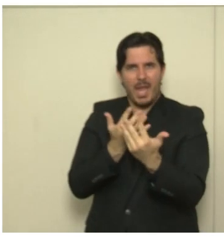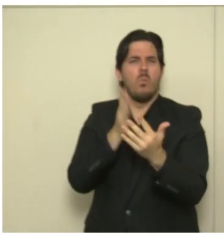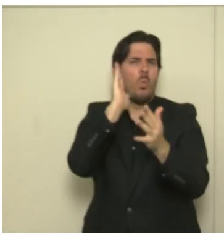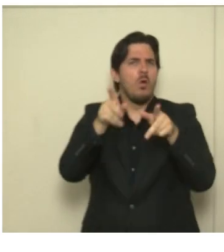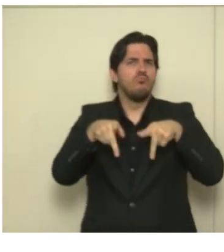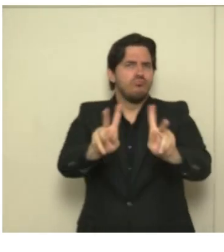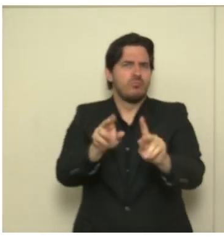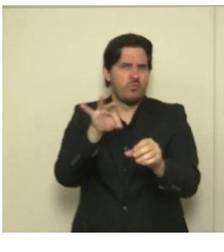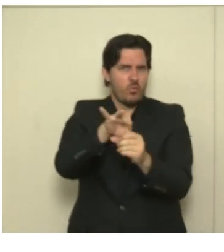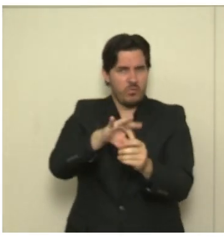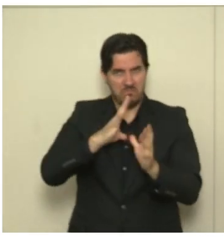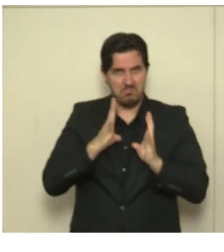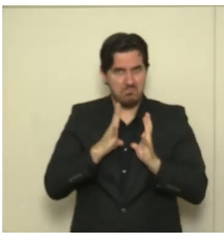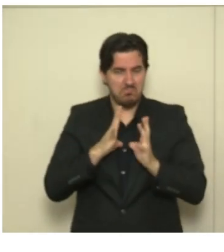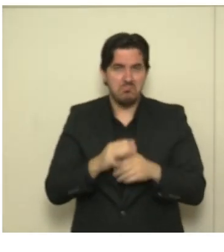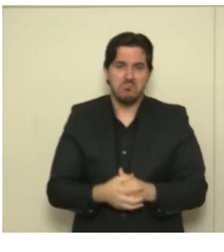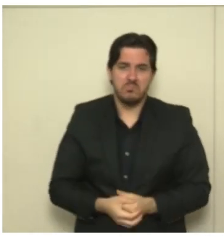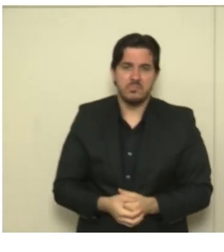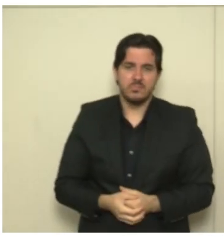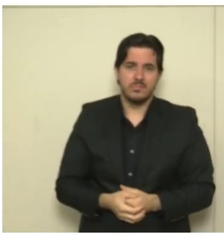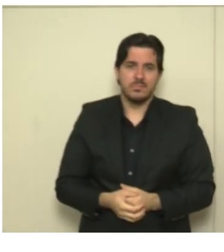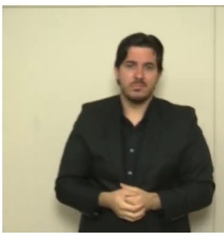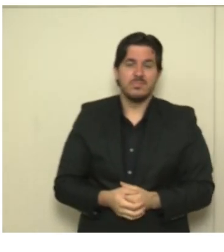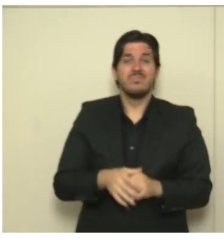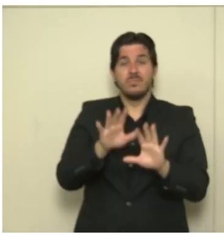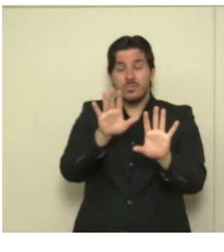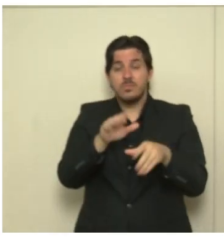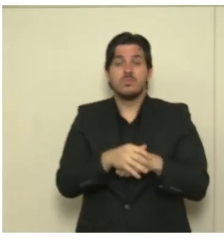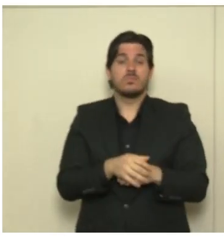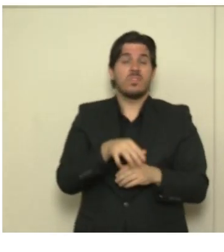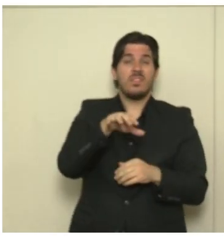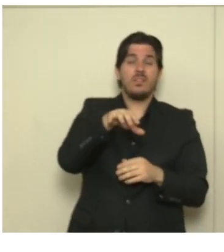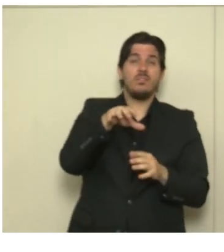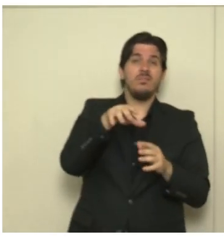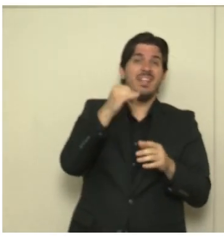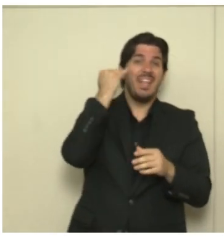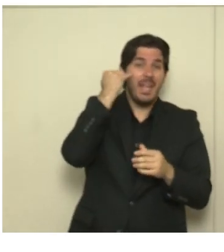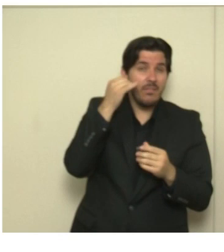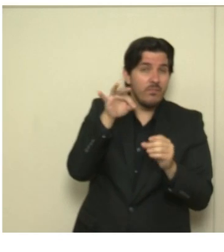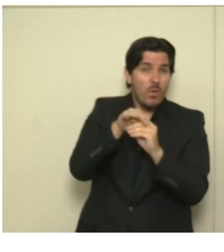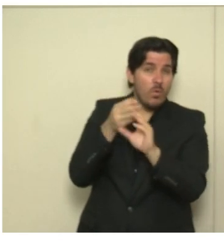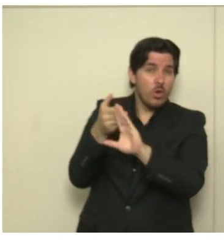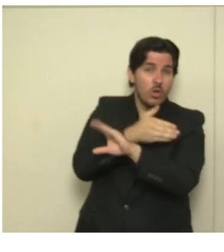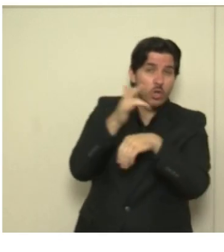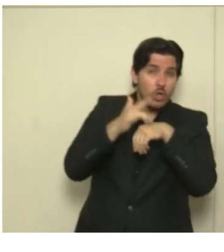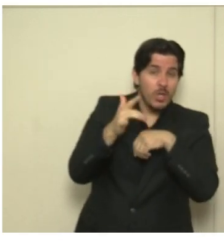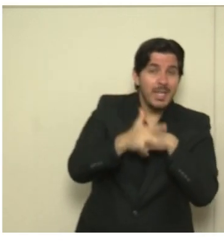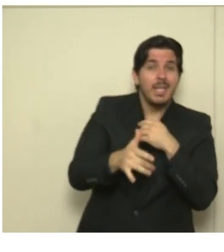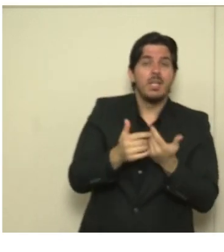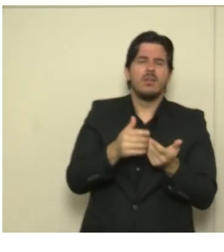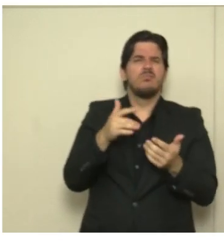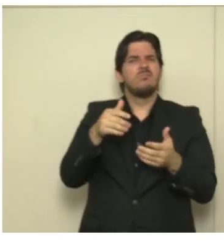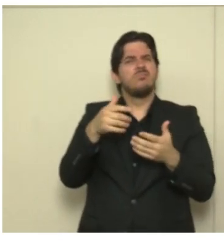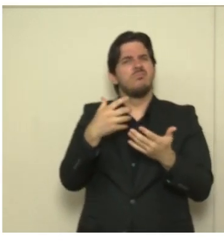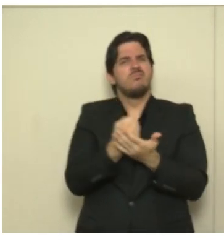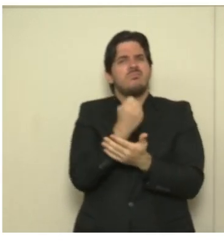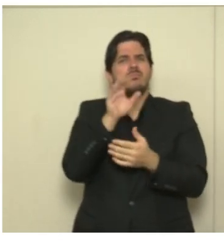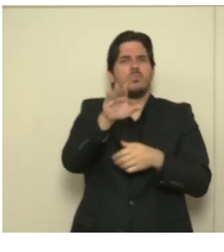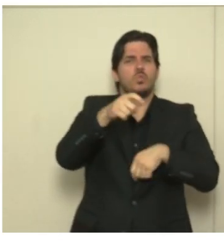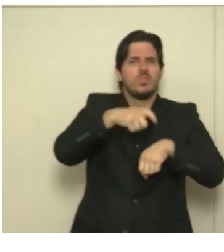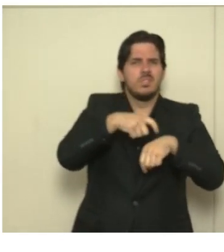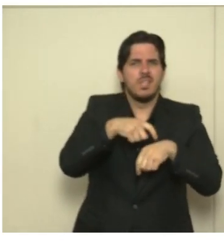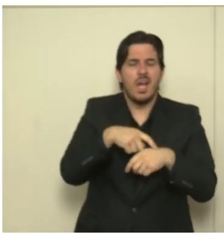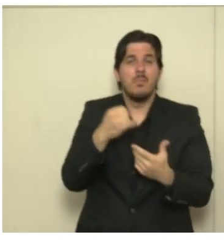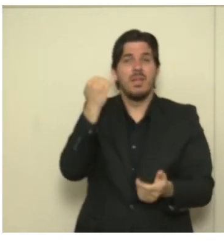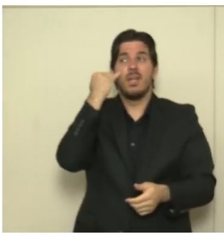Day. Find the time on a weekend or maybe in the middle of an afternoon when you need to get up from